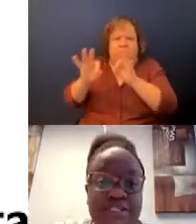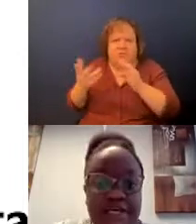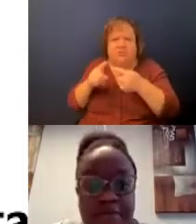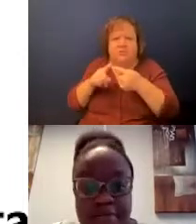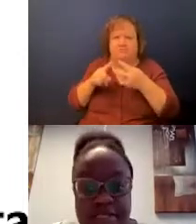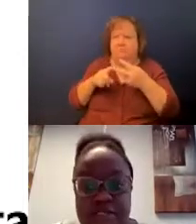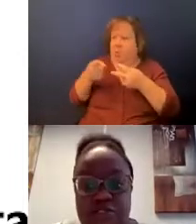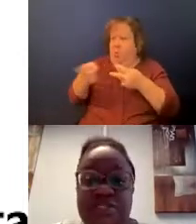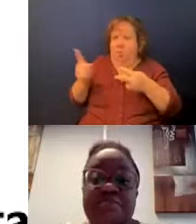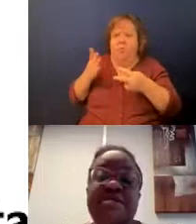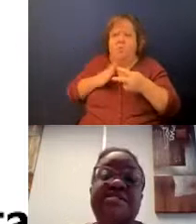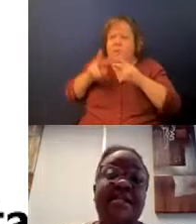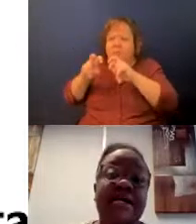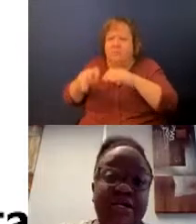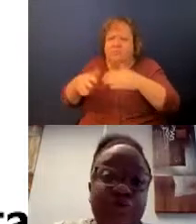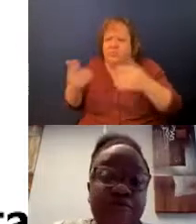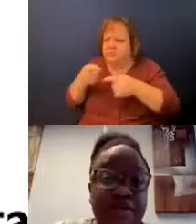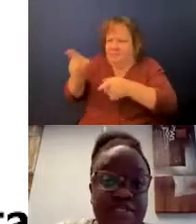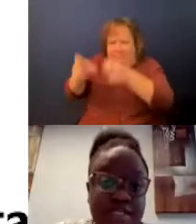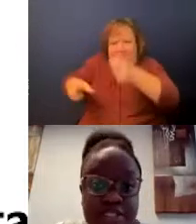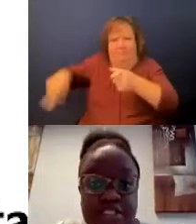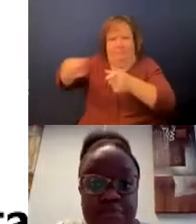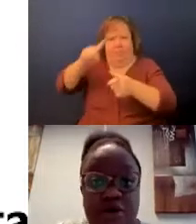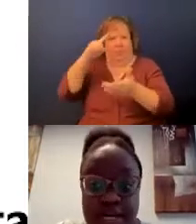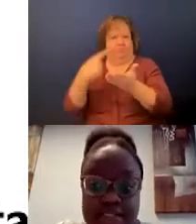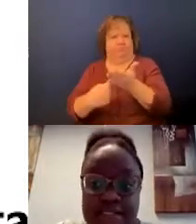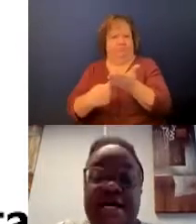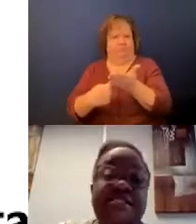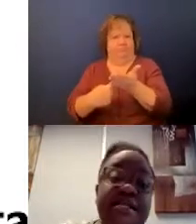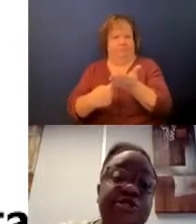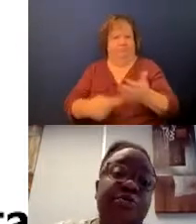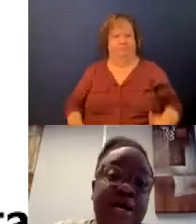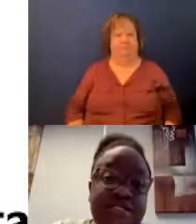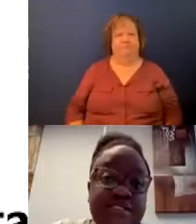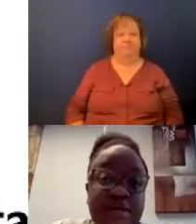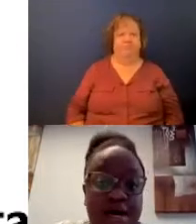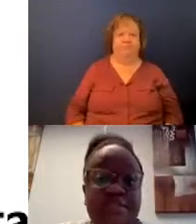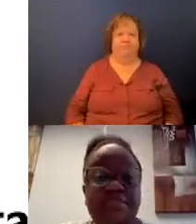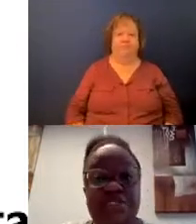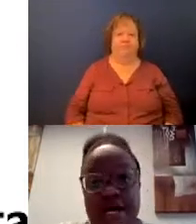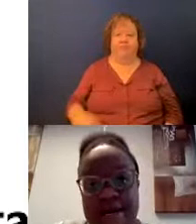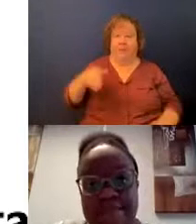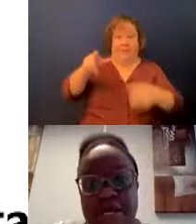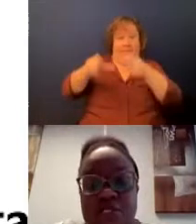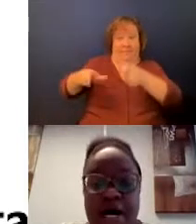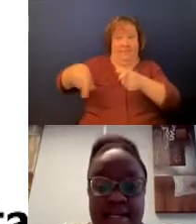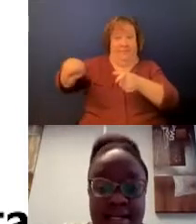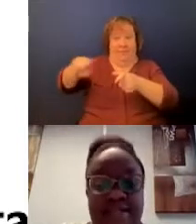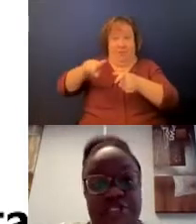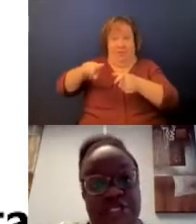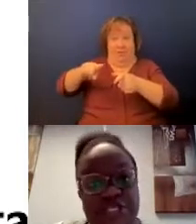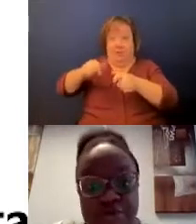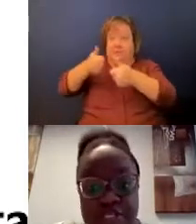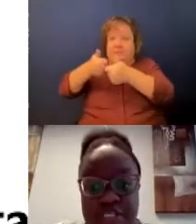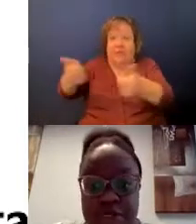researcher is the implementer. So this means the likelihood of the research that is being conducted turning into practice becomes much higher. So unlike